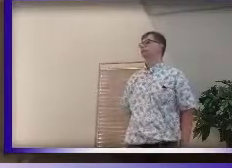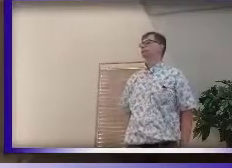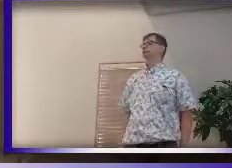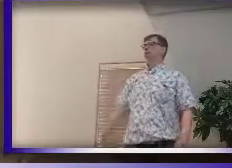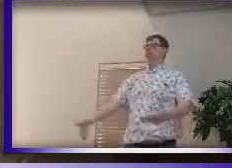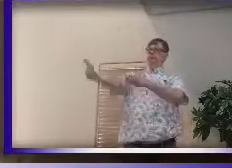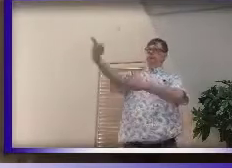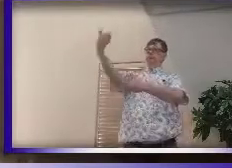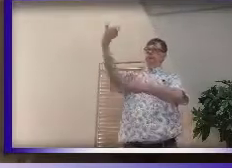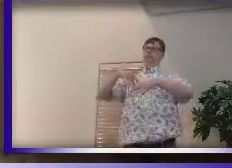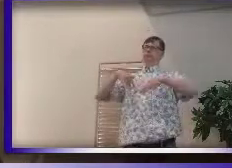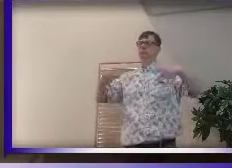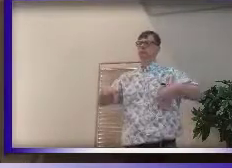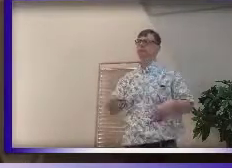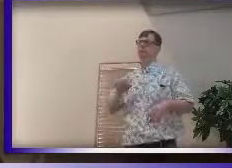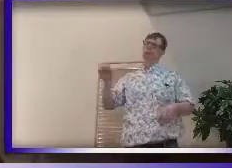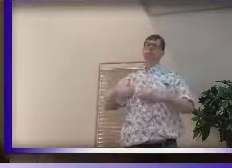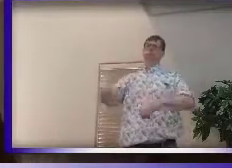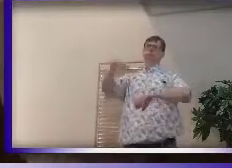online?